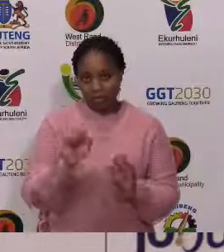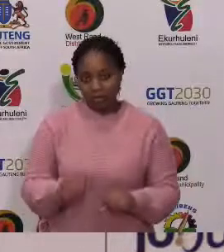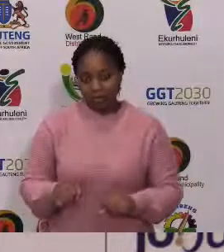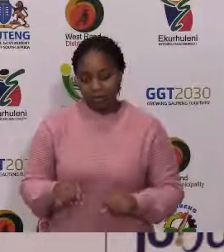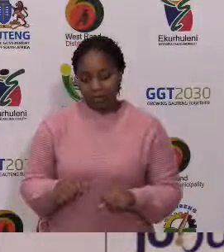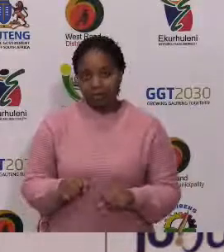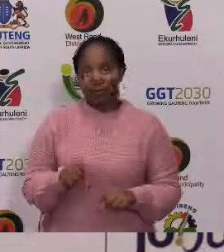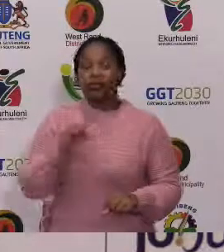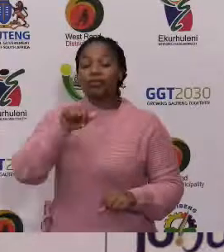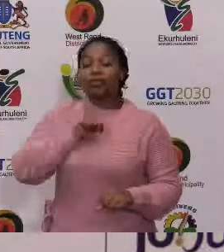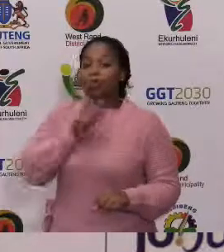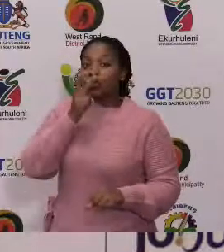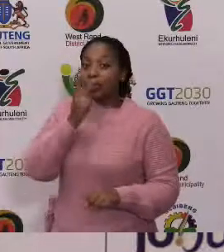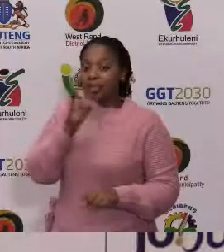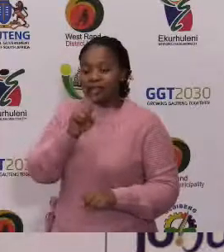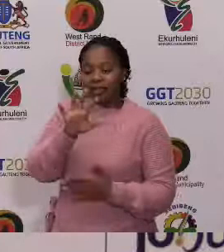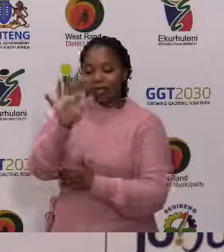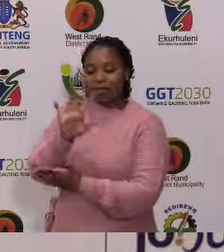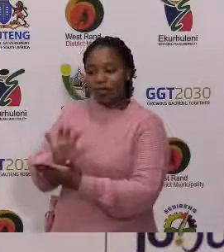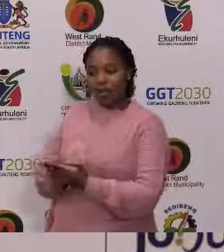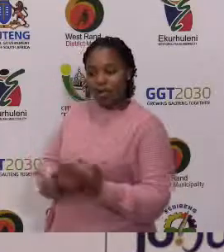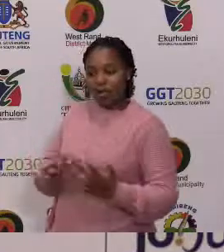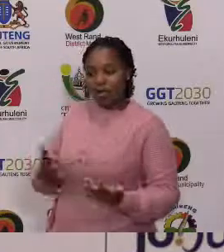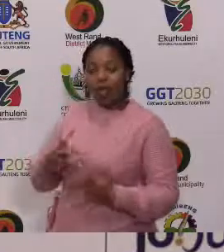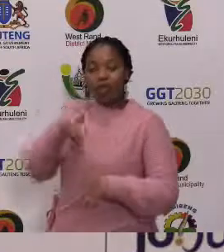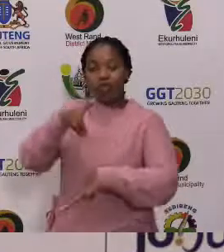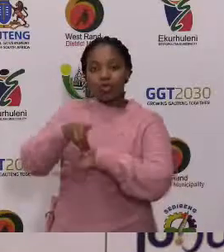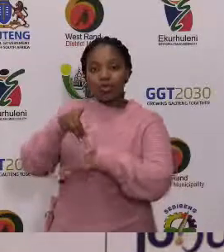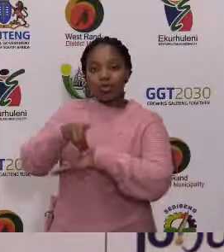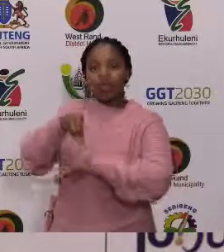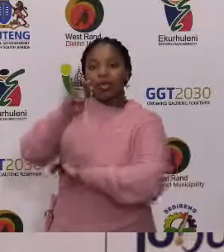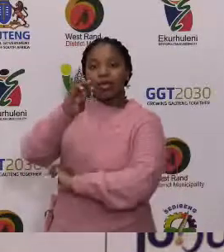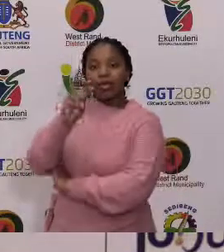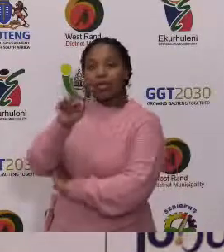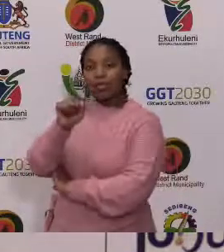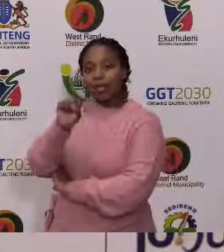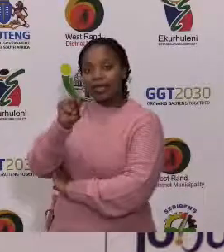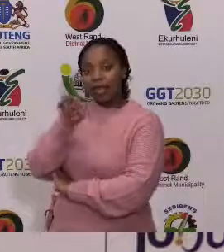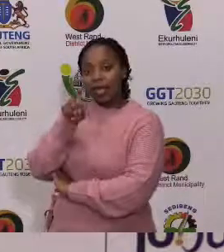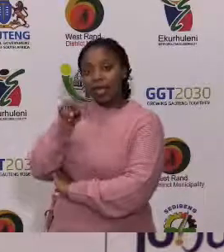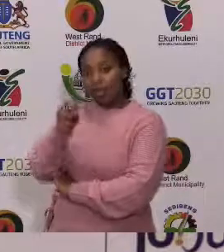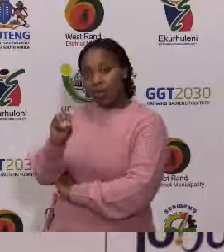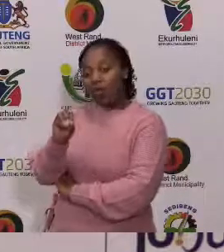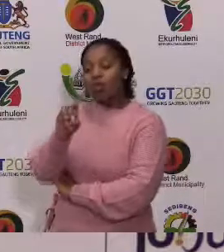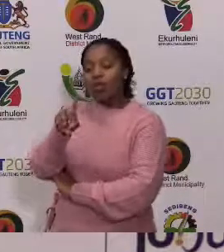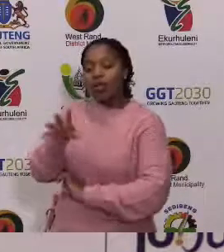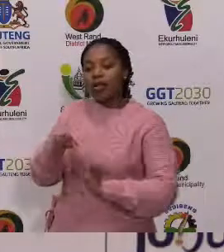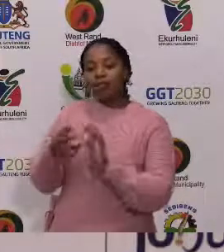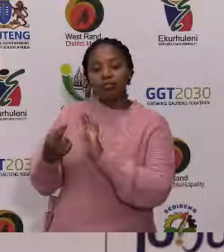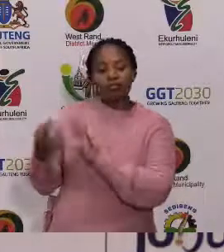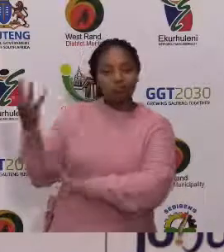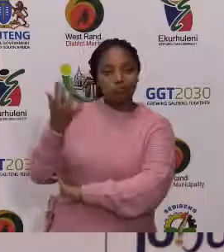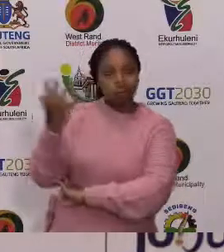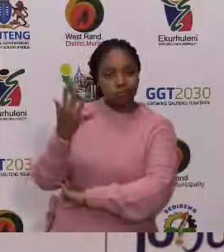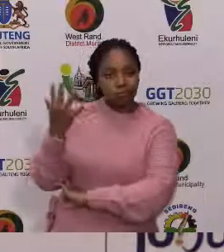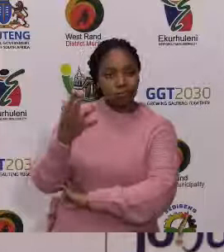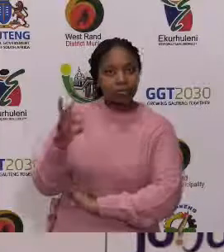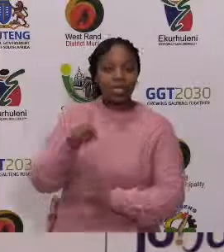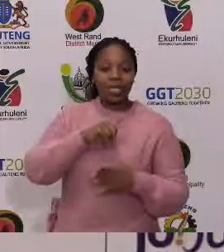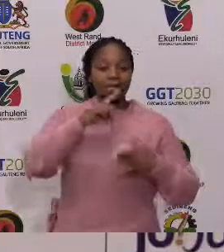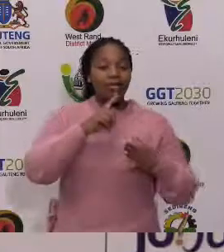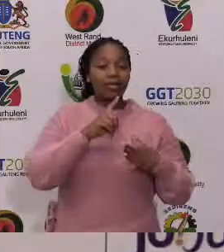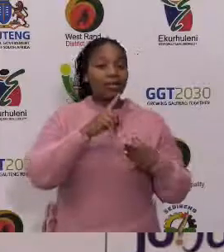And you are going to see this story. Dr. Maseko is going to present our report on infrastructure and human resource